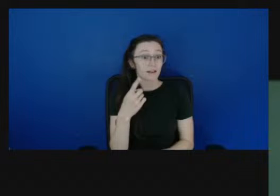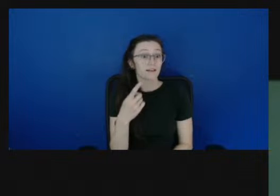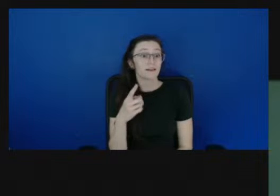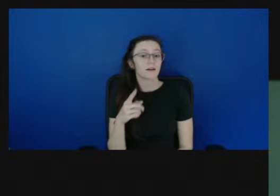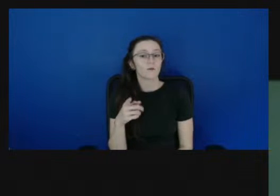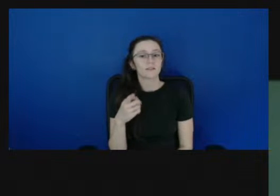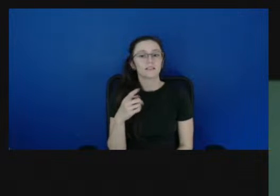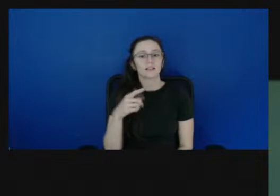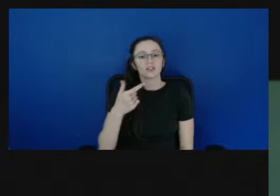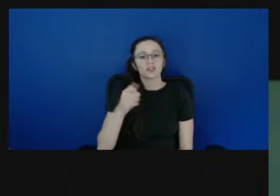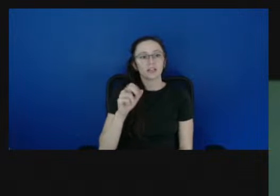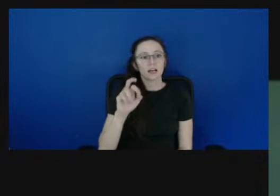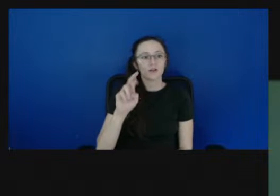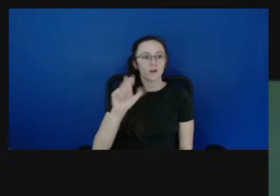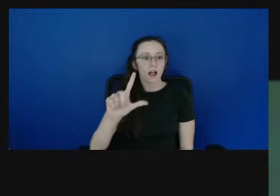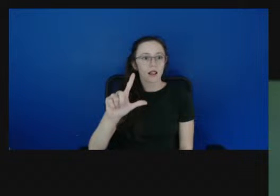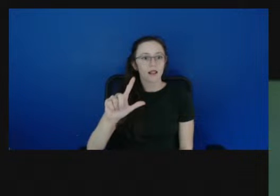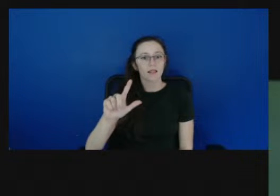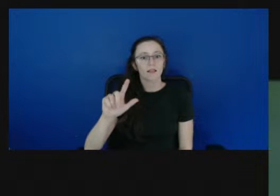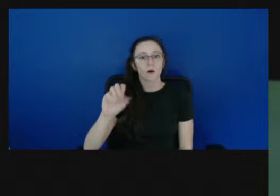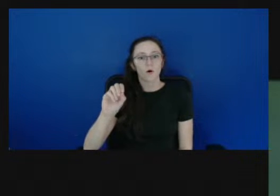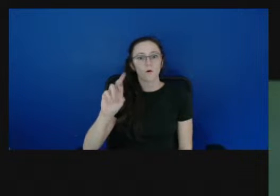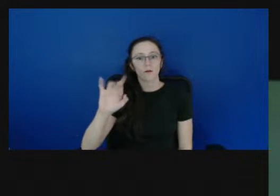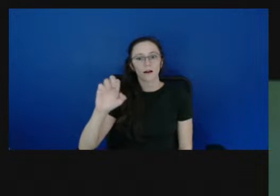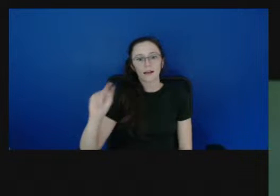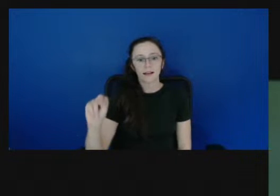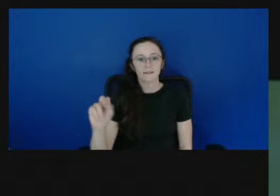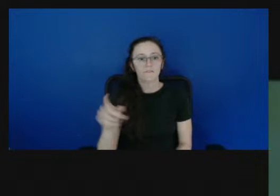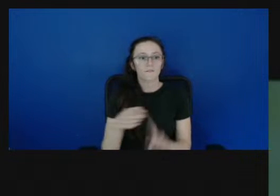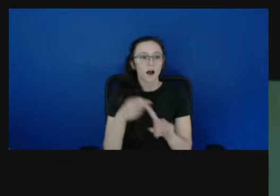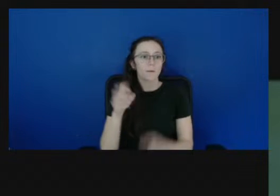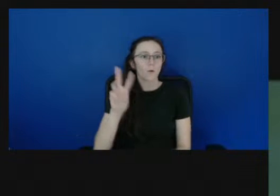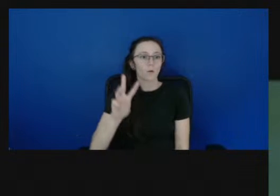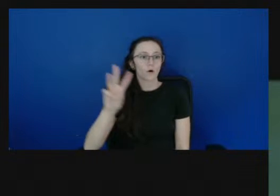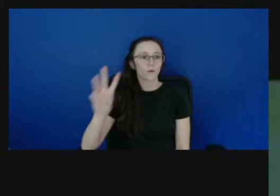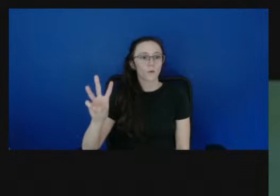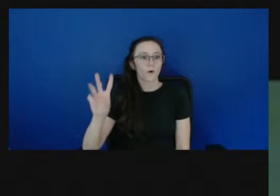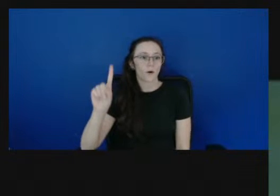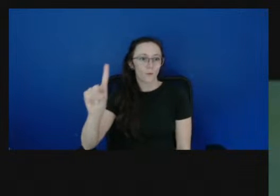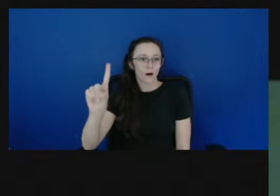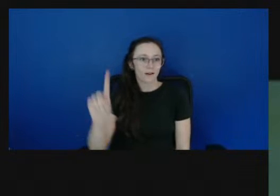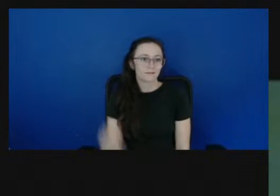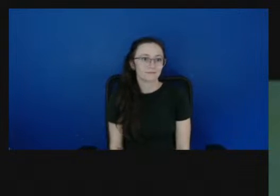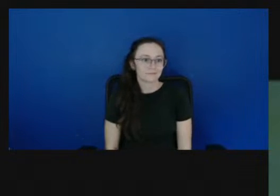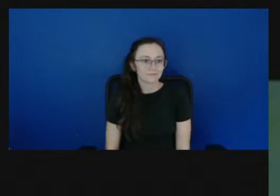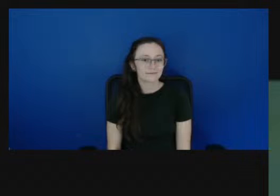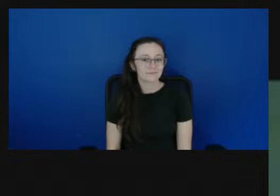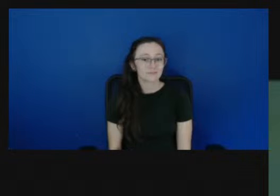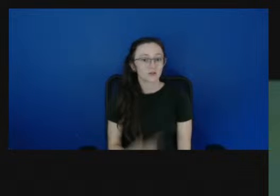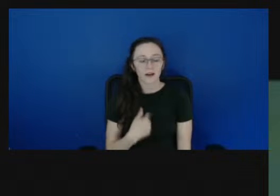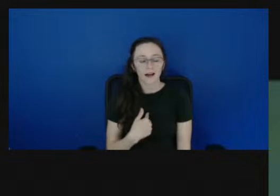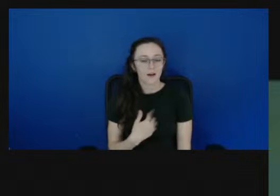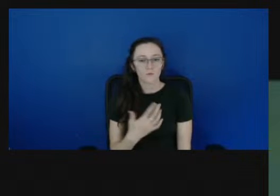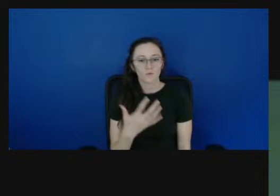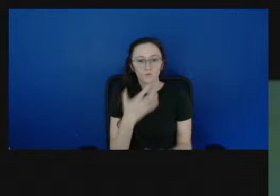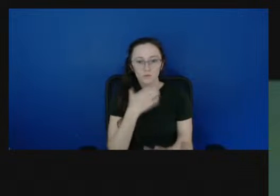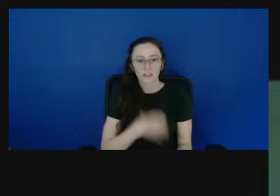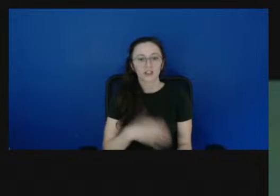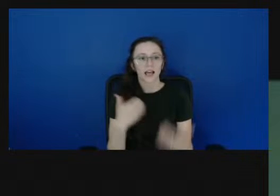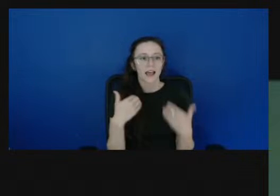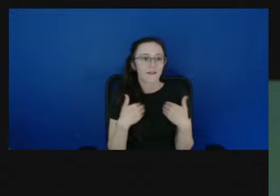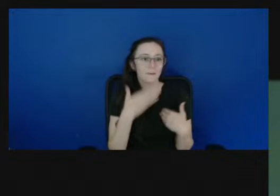War I. And he provided the New York Times with this photo, and I really wish I had a better copy. But the general described what